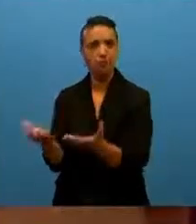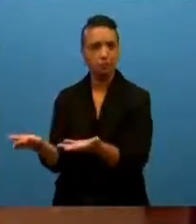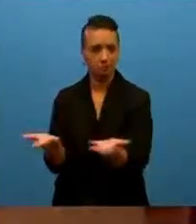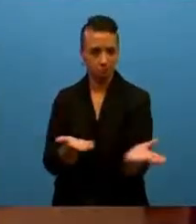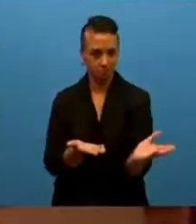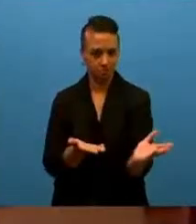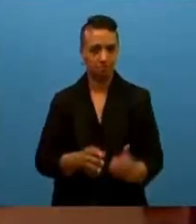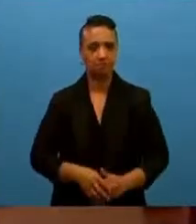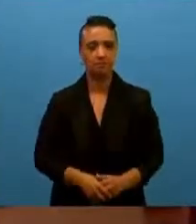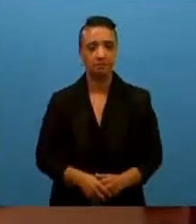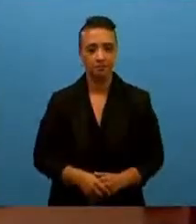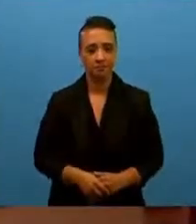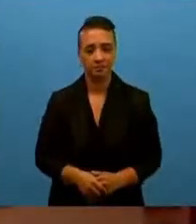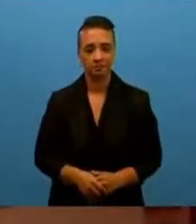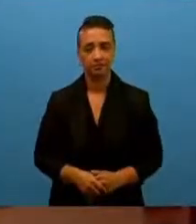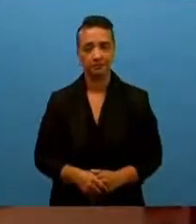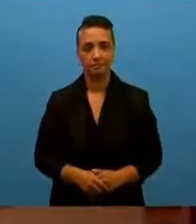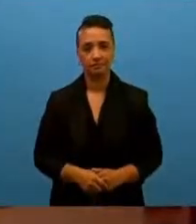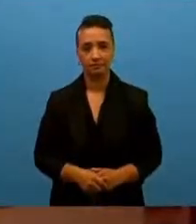please.